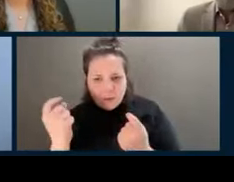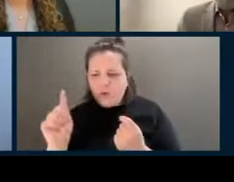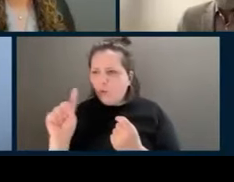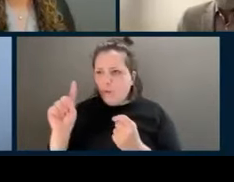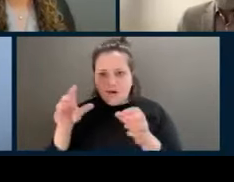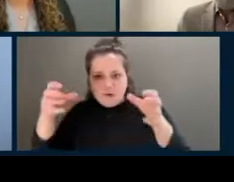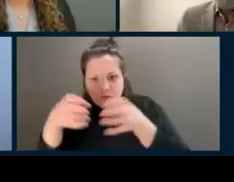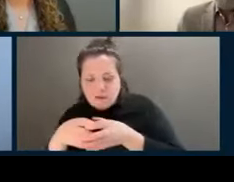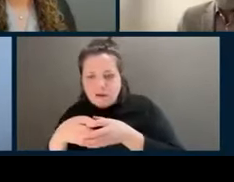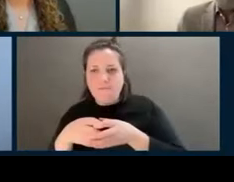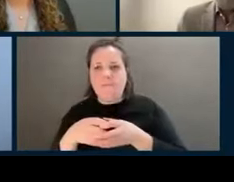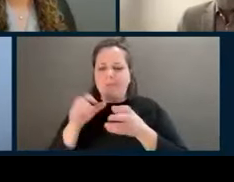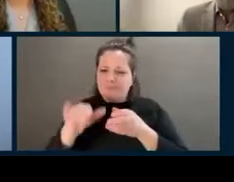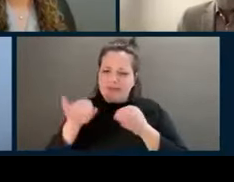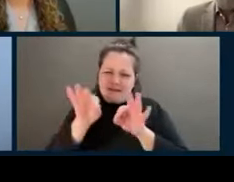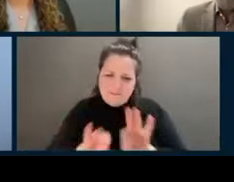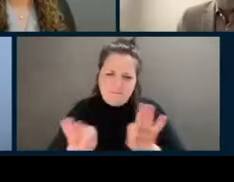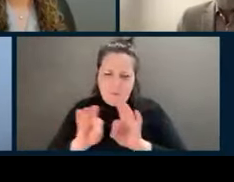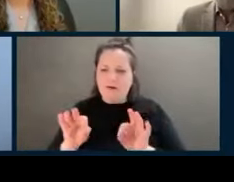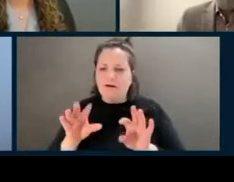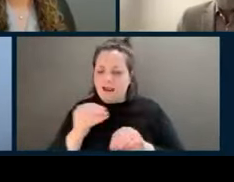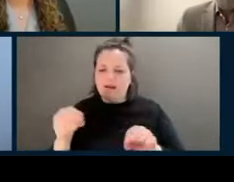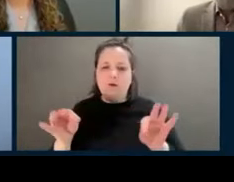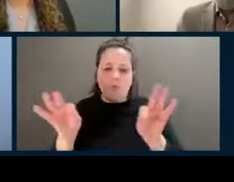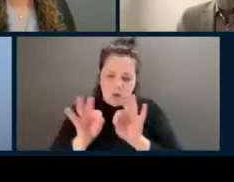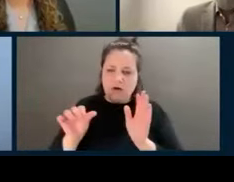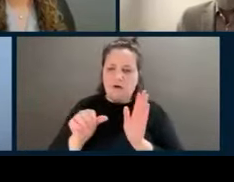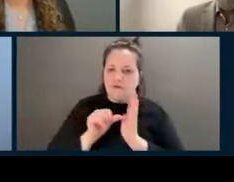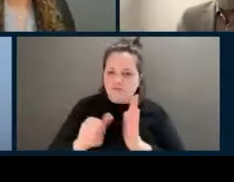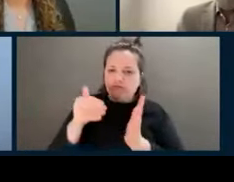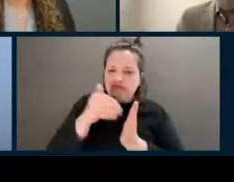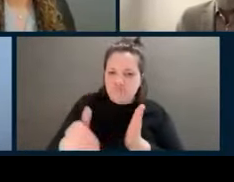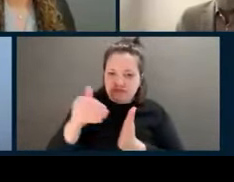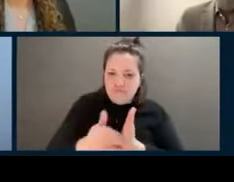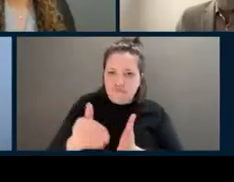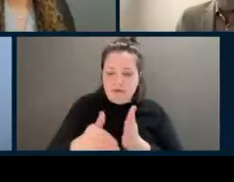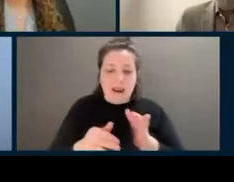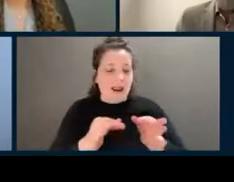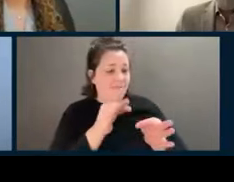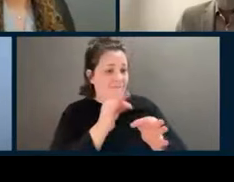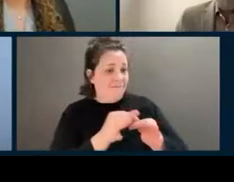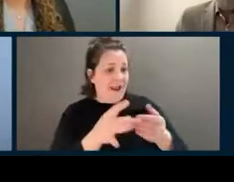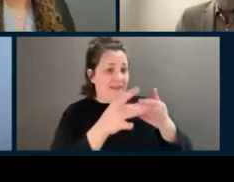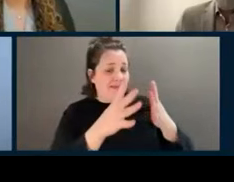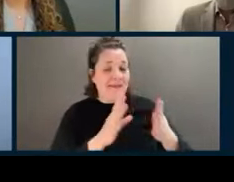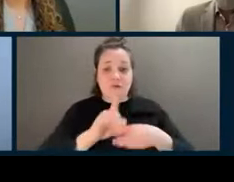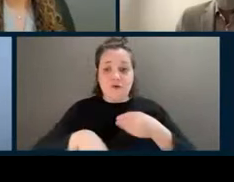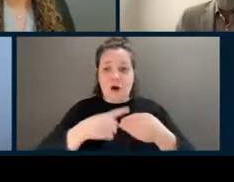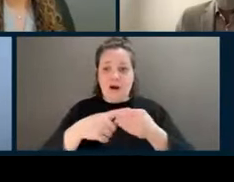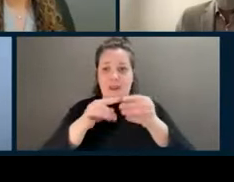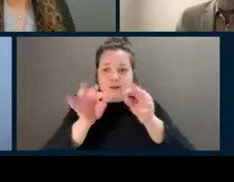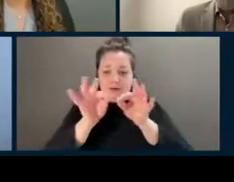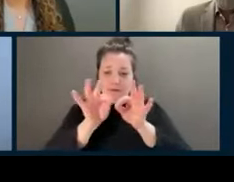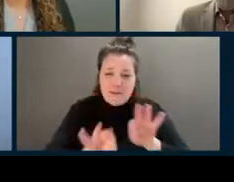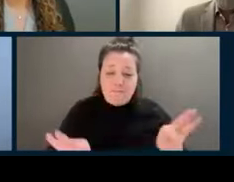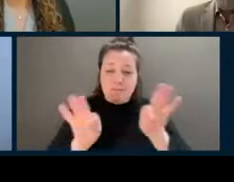up is so important, and it's worth repeating. Another thing I remember the faith leader saying, we talked about the importance of the power of